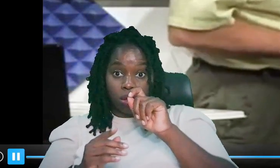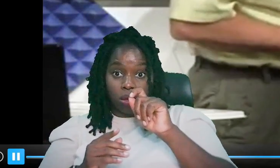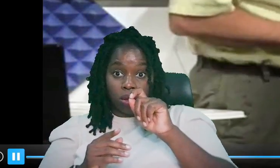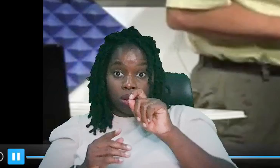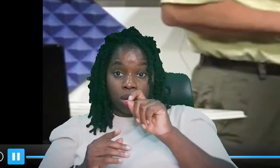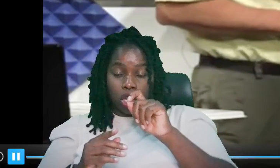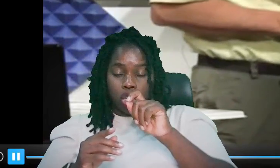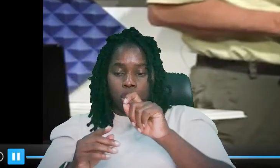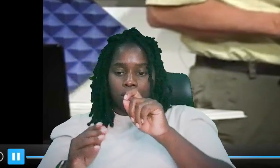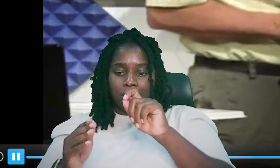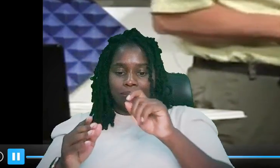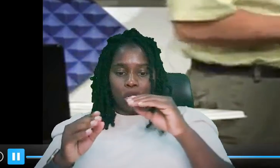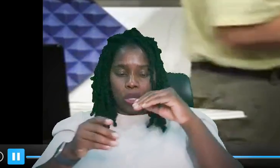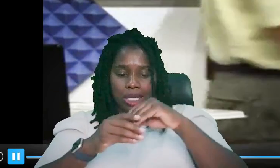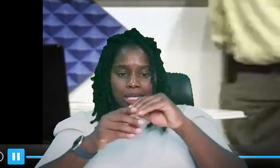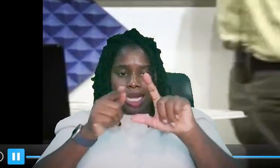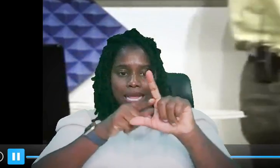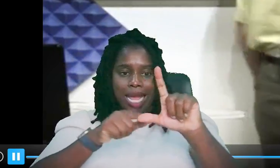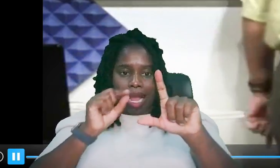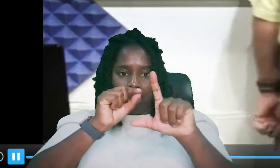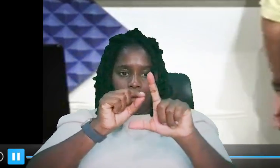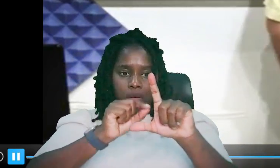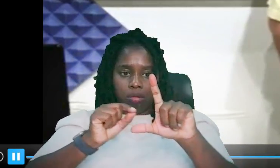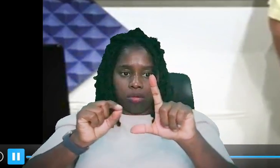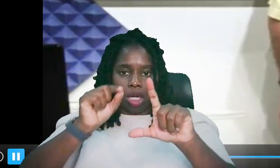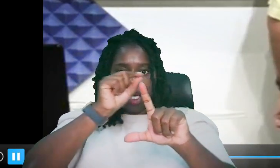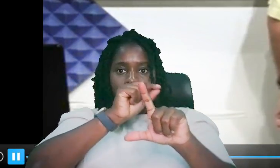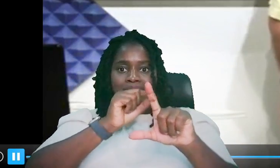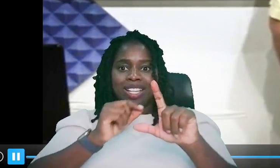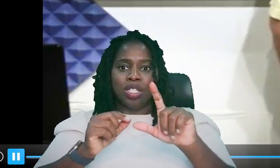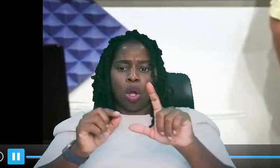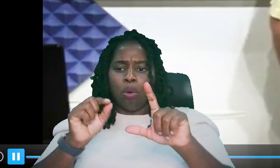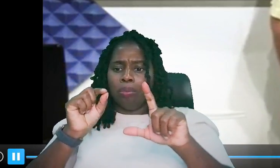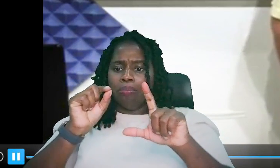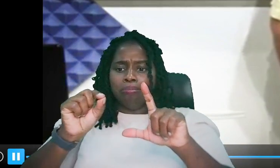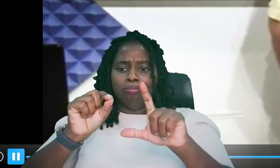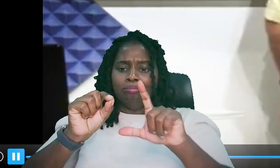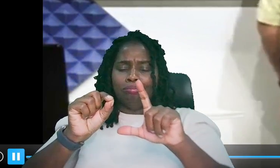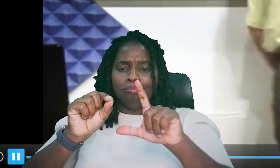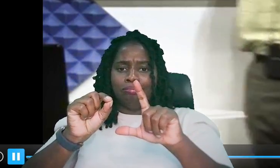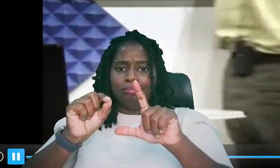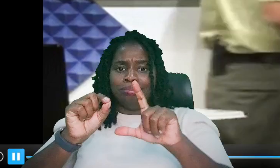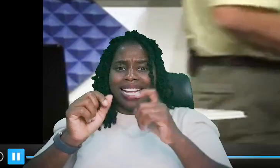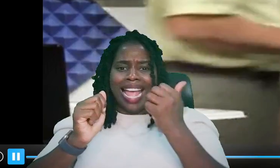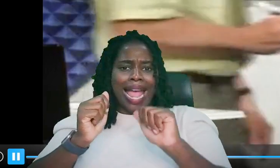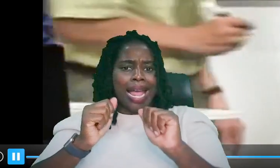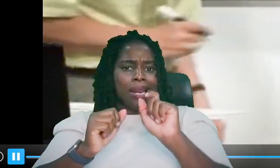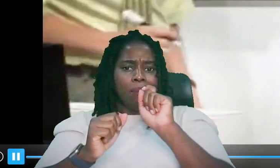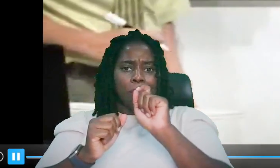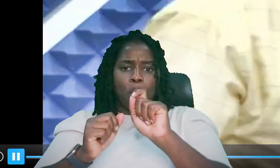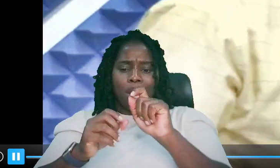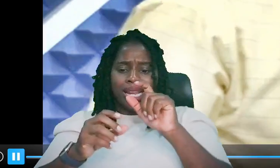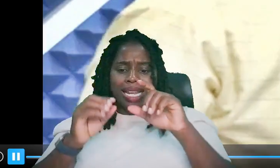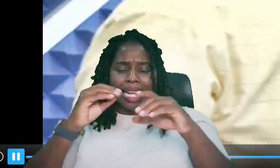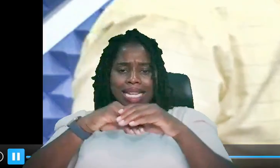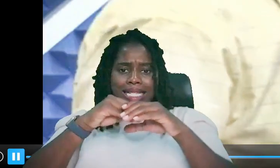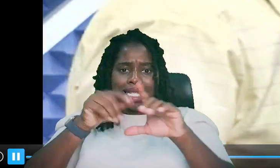these points out here are outside the angle. So B is any old point on the interior of that